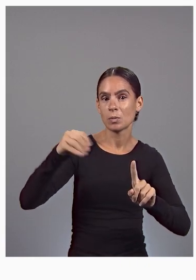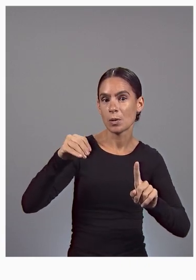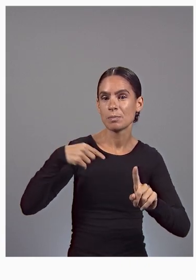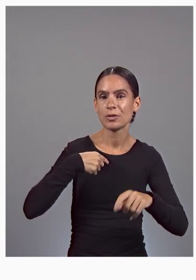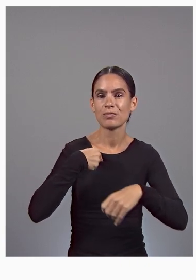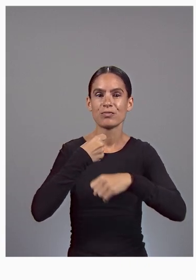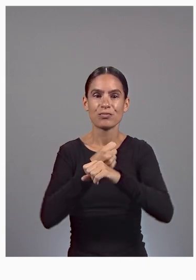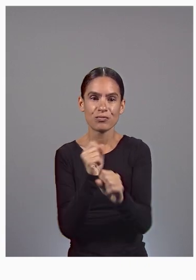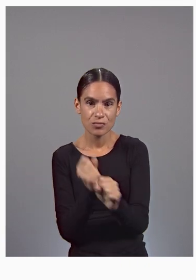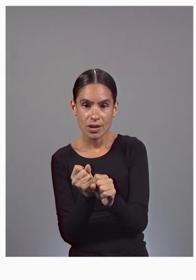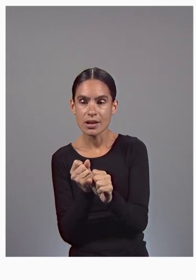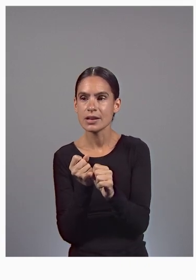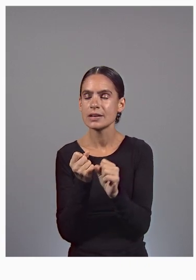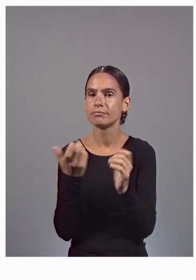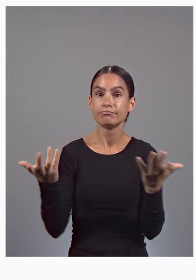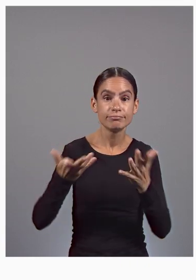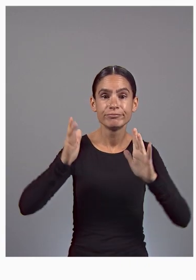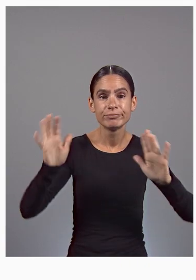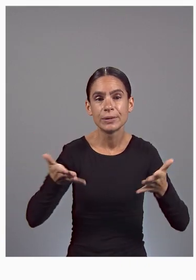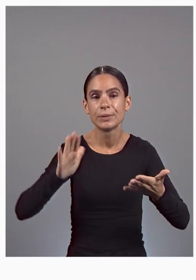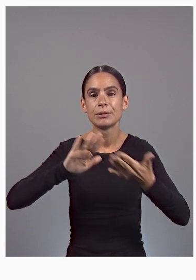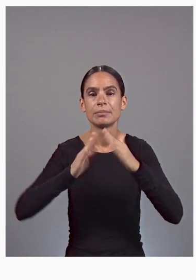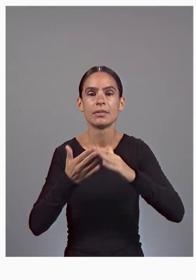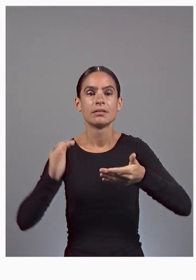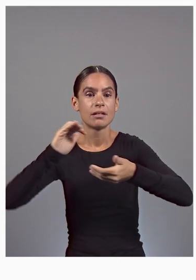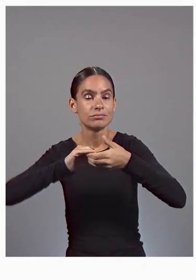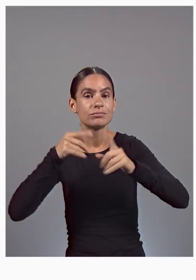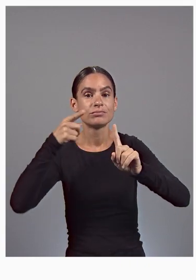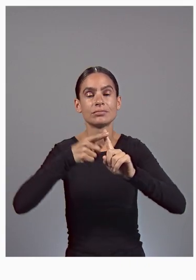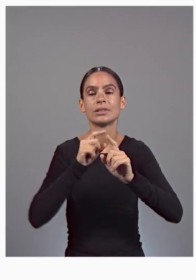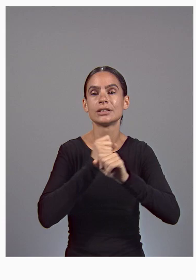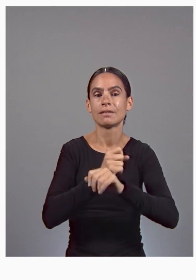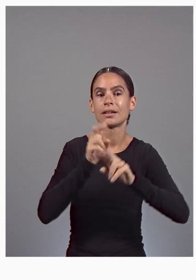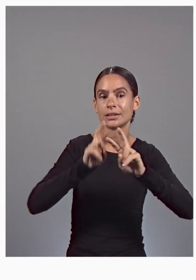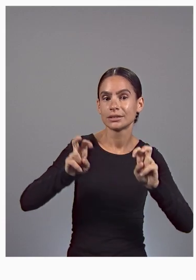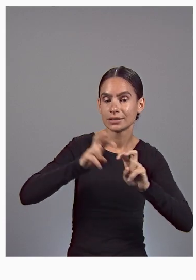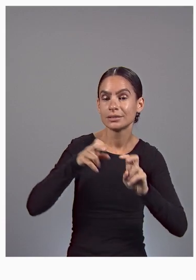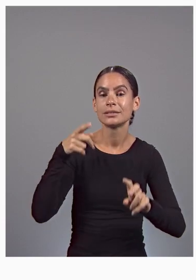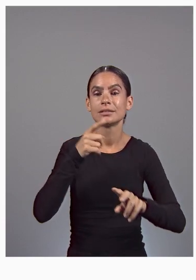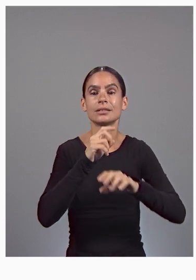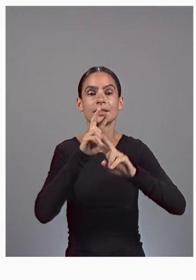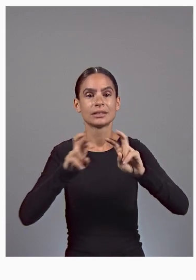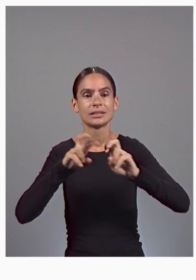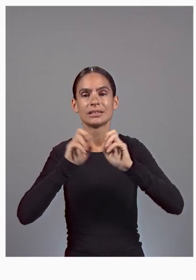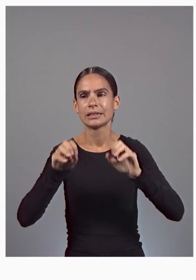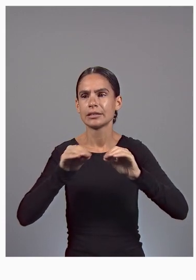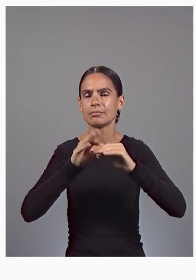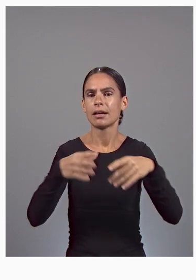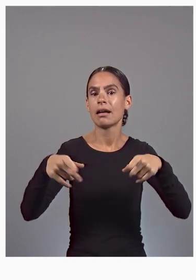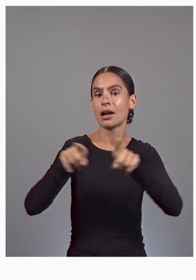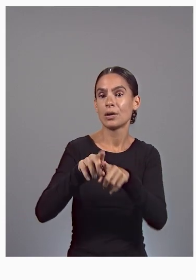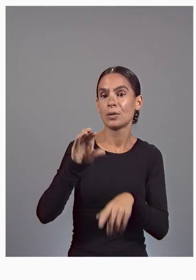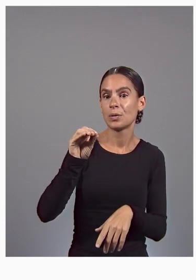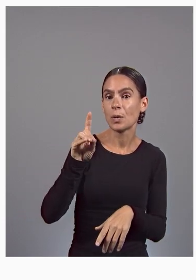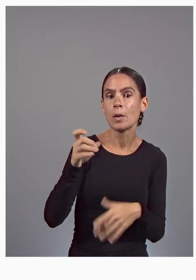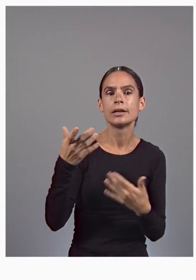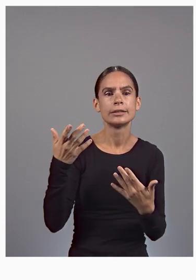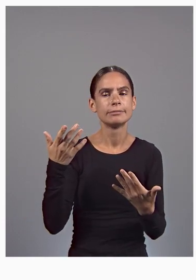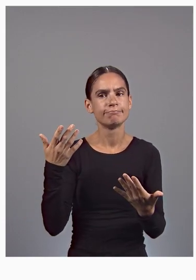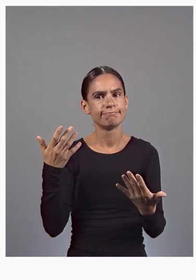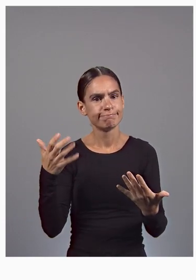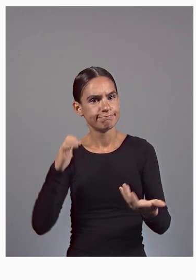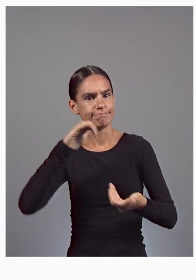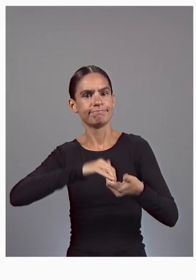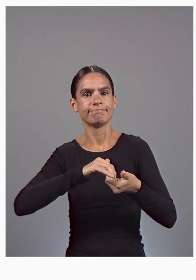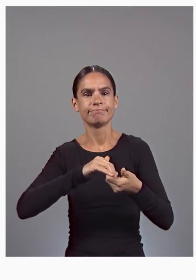developing security analytics for your cloud workloads. These analytics can be deployed as code to complement the native detection capabilities in